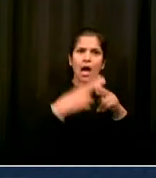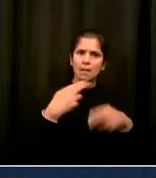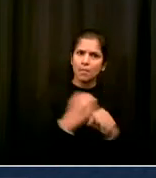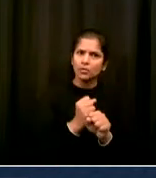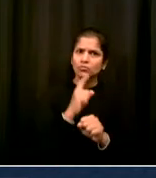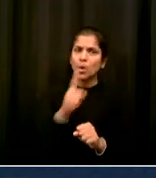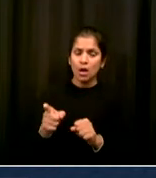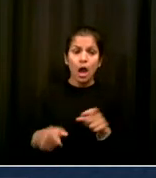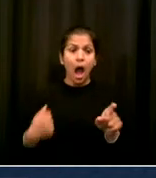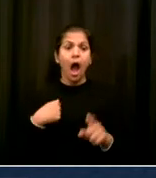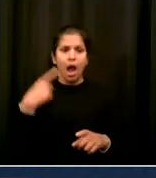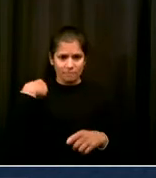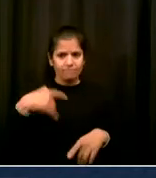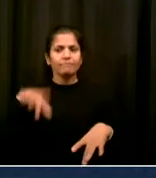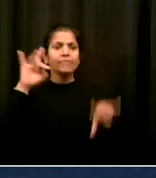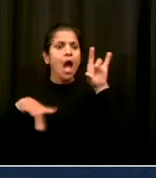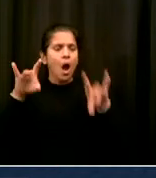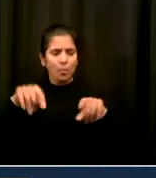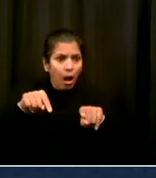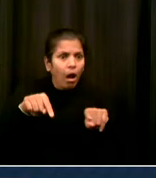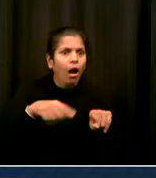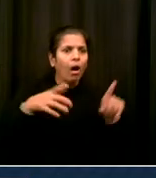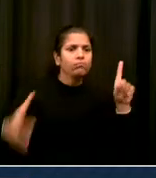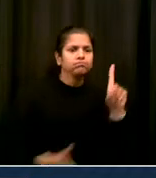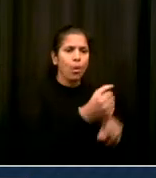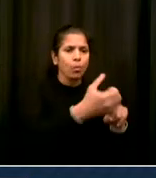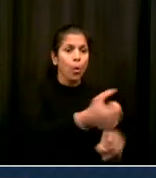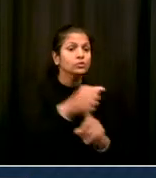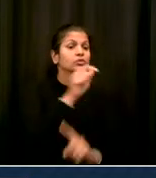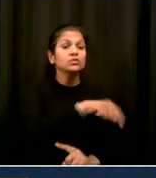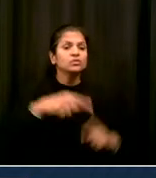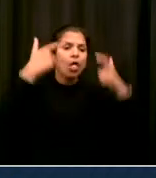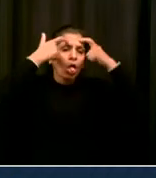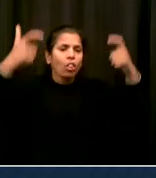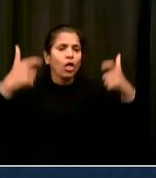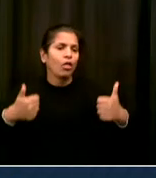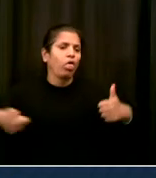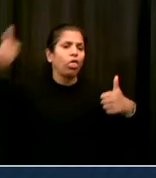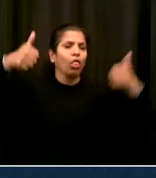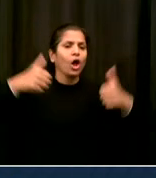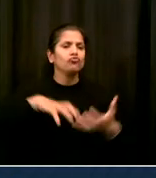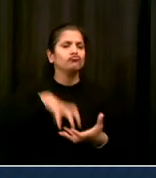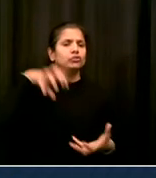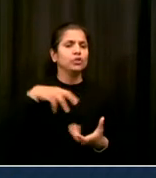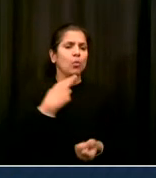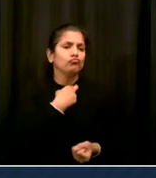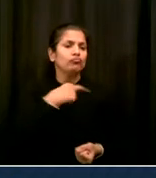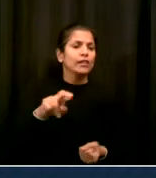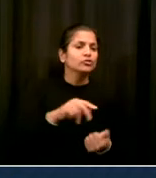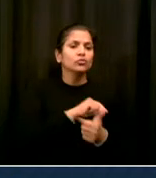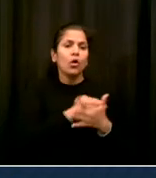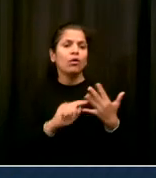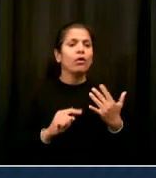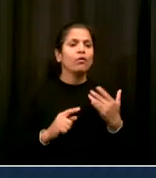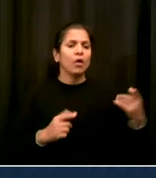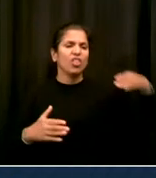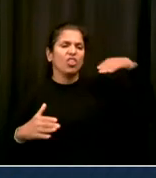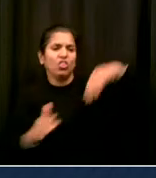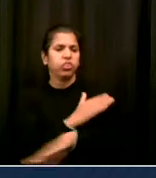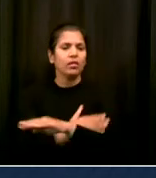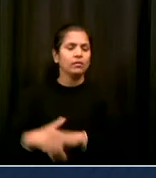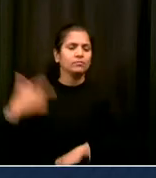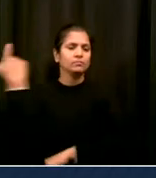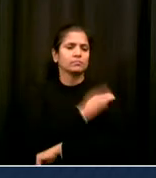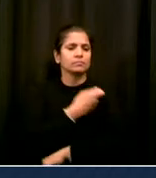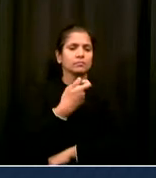safe, our heroes who we need the most to keep safe going forward, focus on nursing home staff and residents. We're going to keep